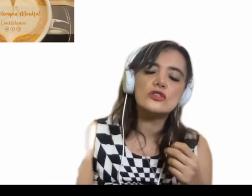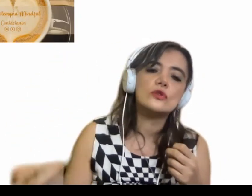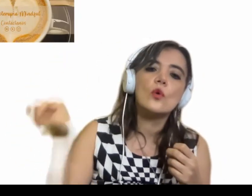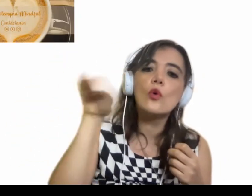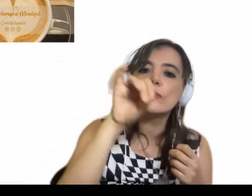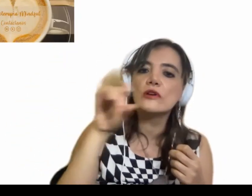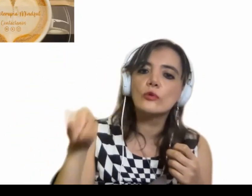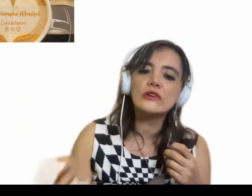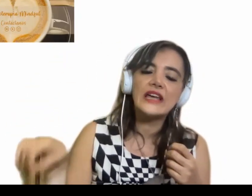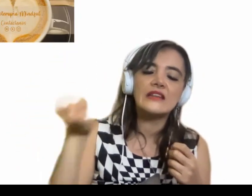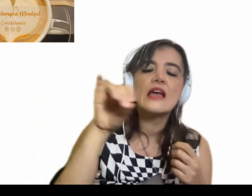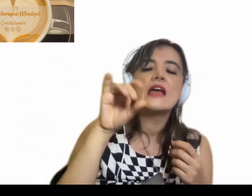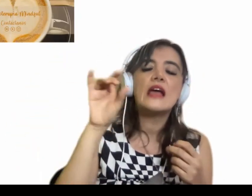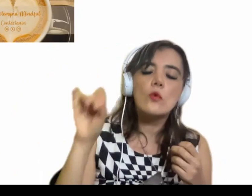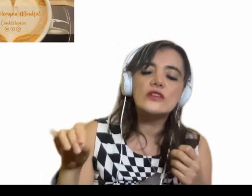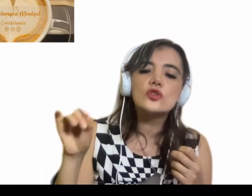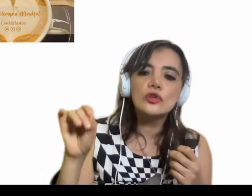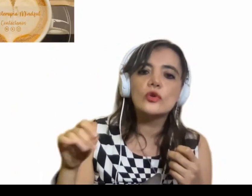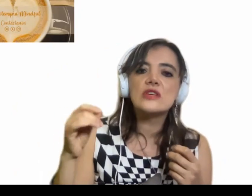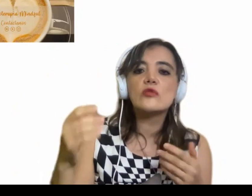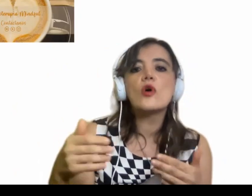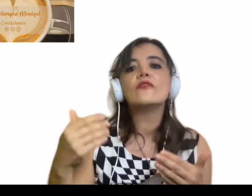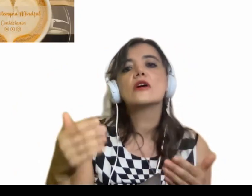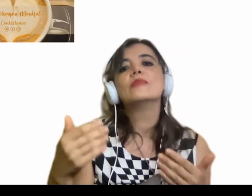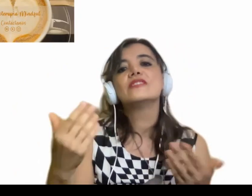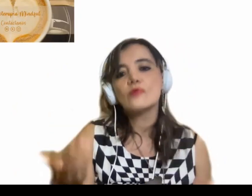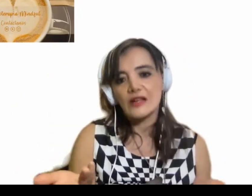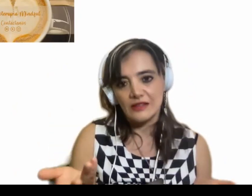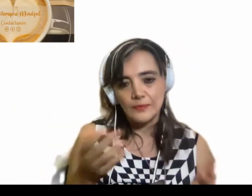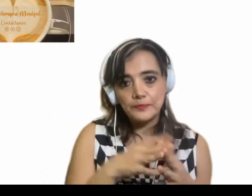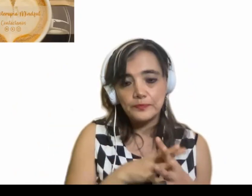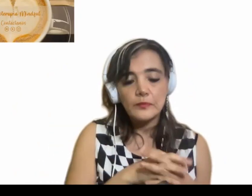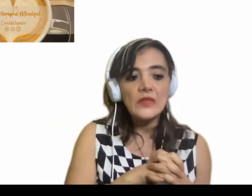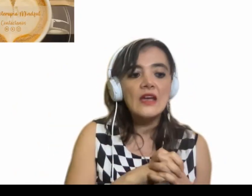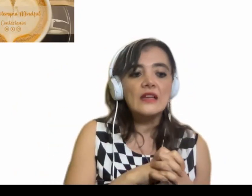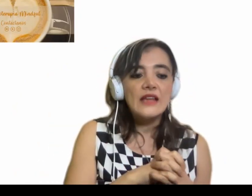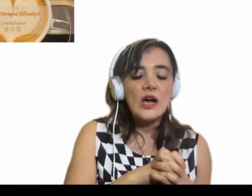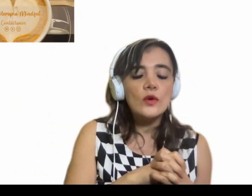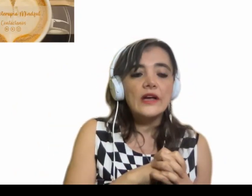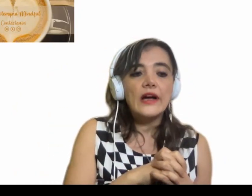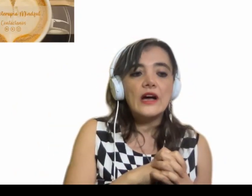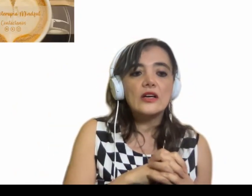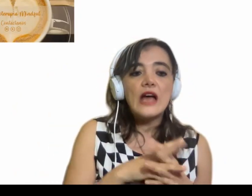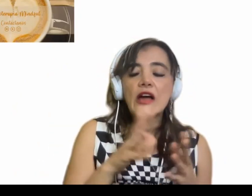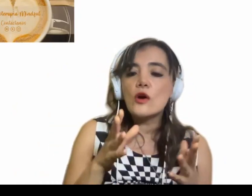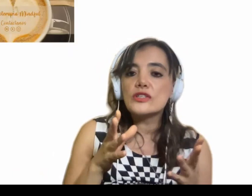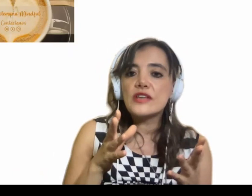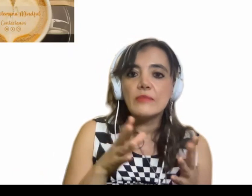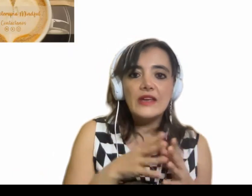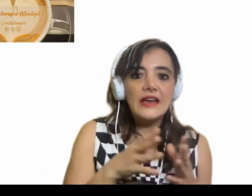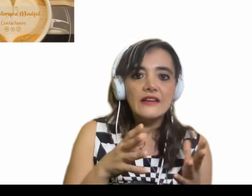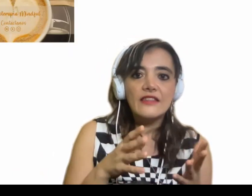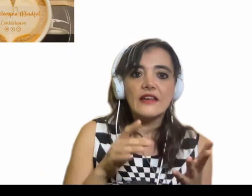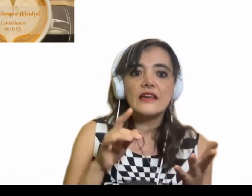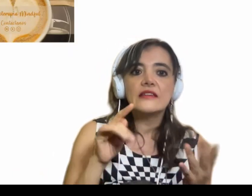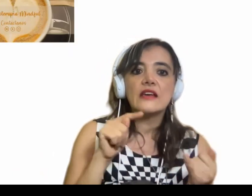your attention over and over again once you notice that you have become distracted. Now, anchors can